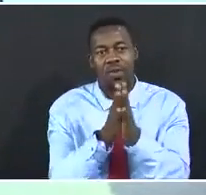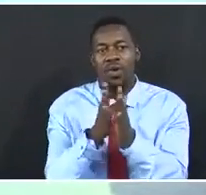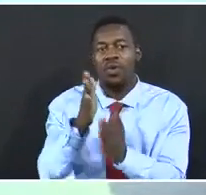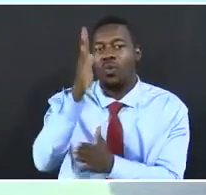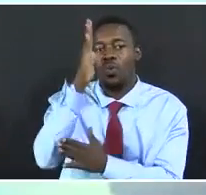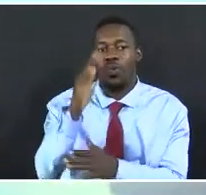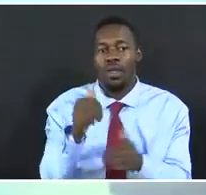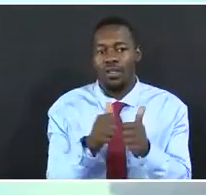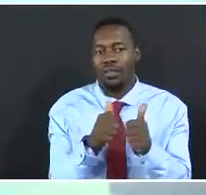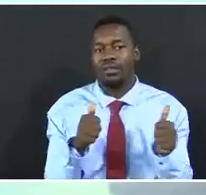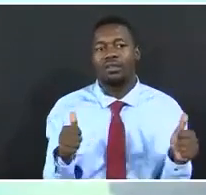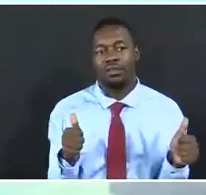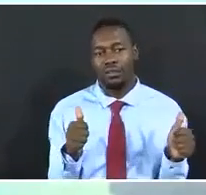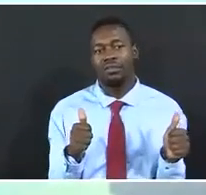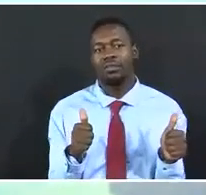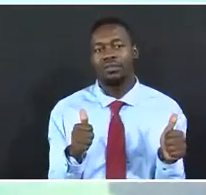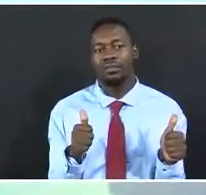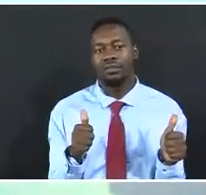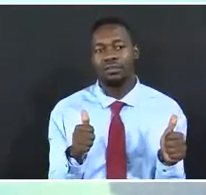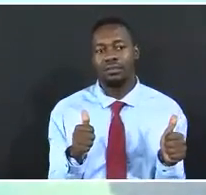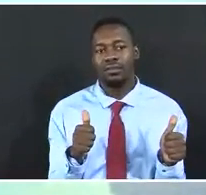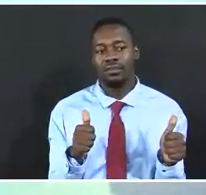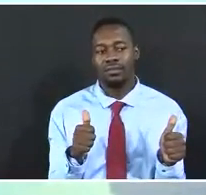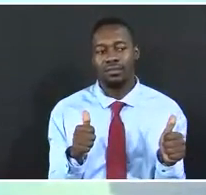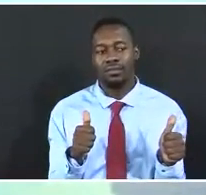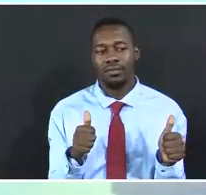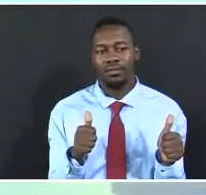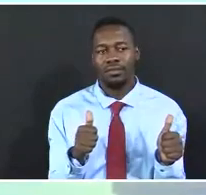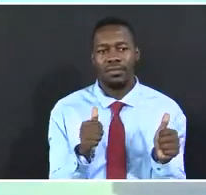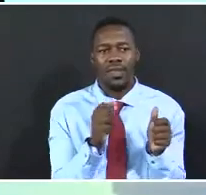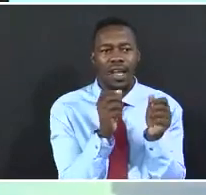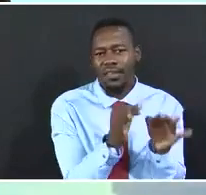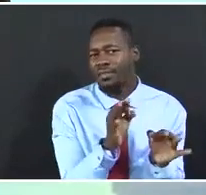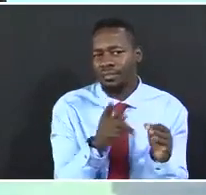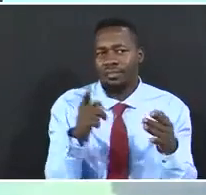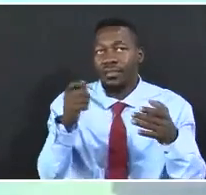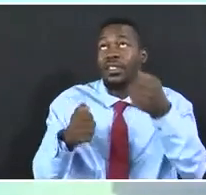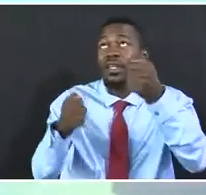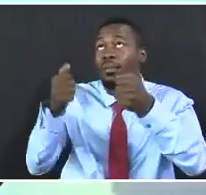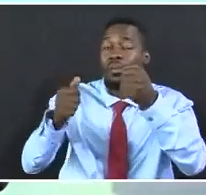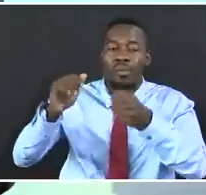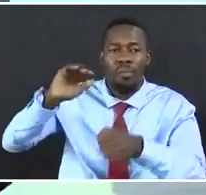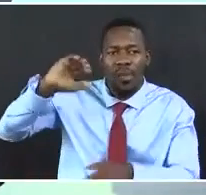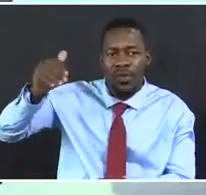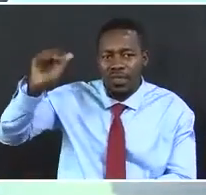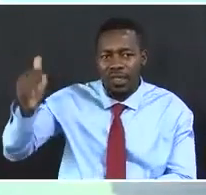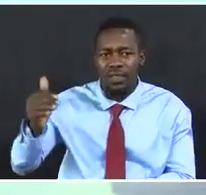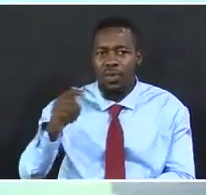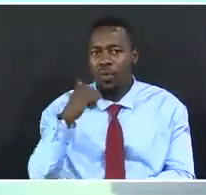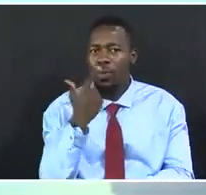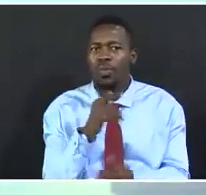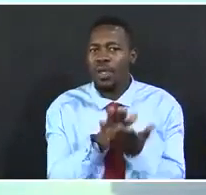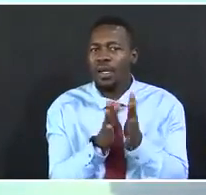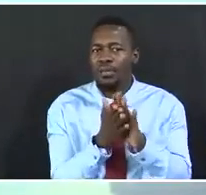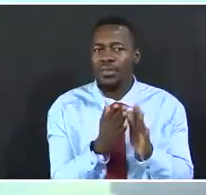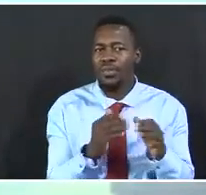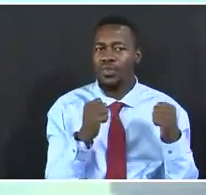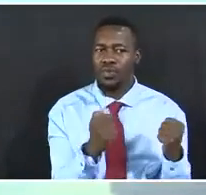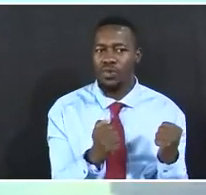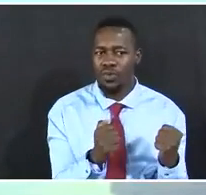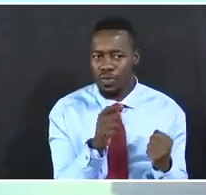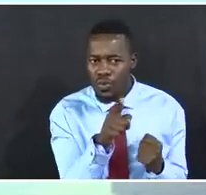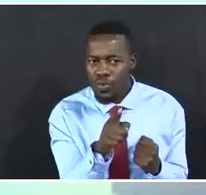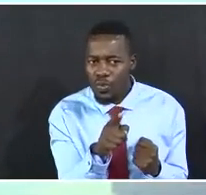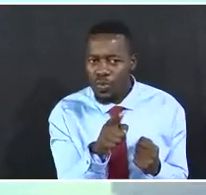it you? Is it me? Or is it both of us? I want us to